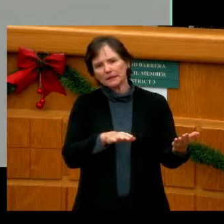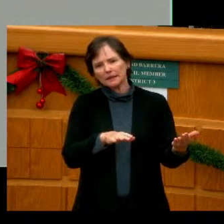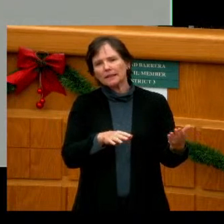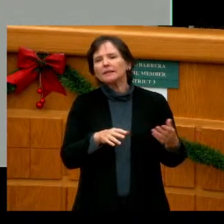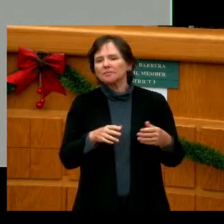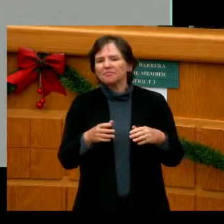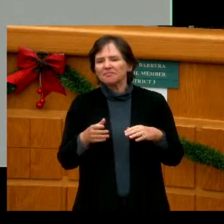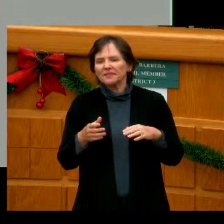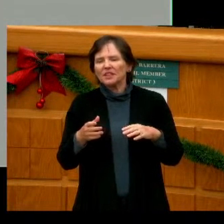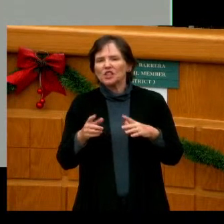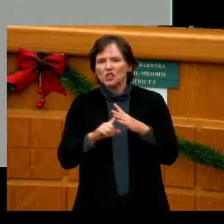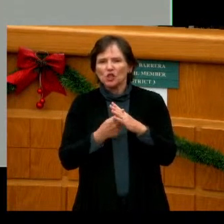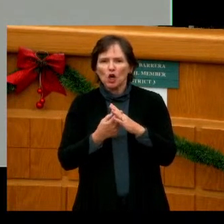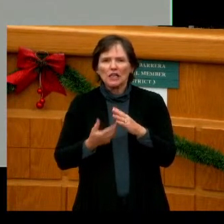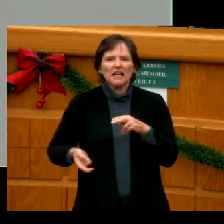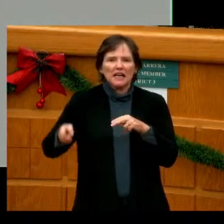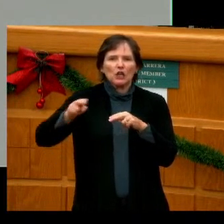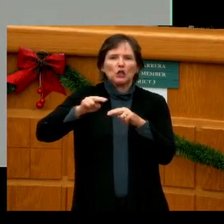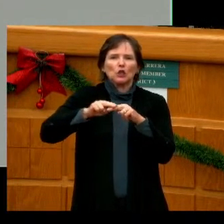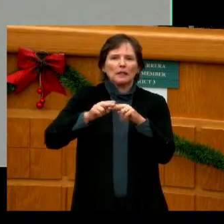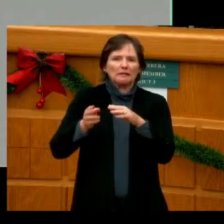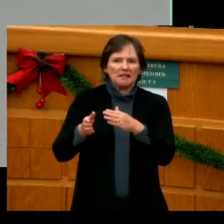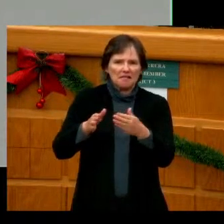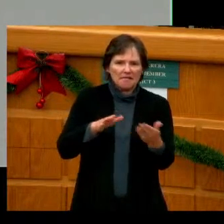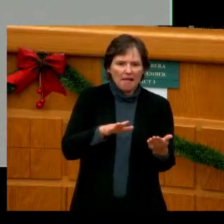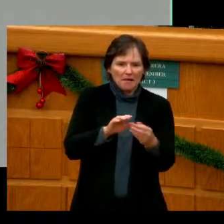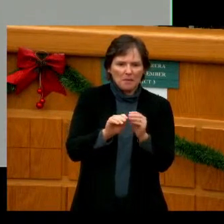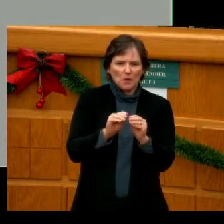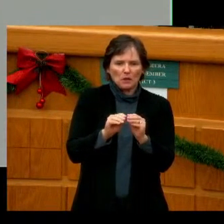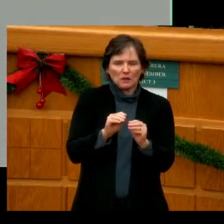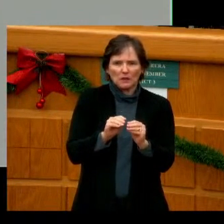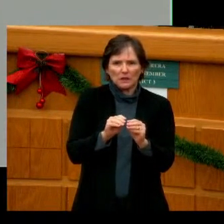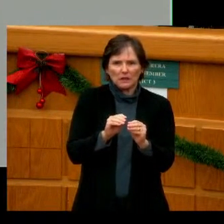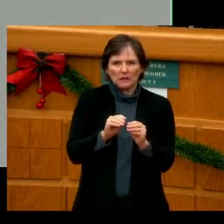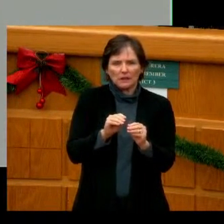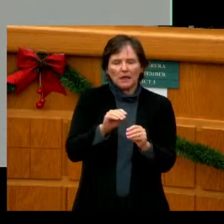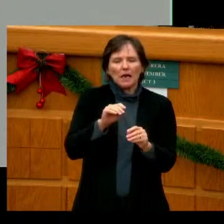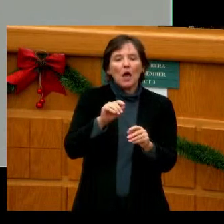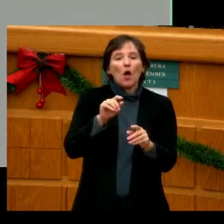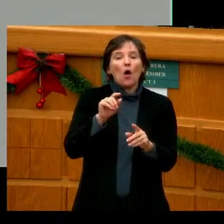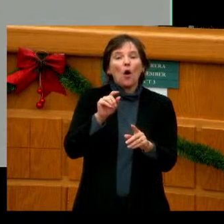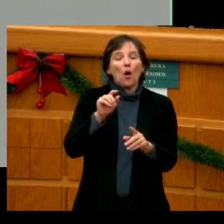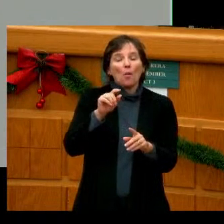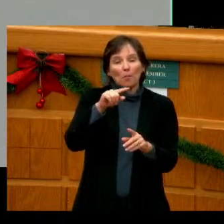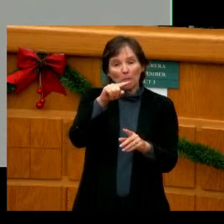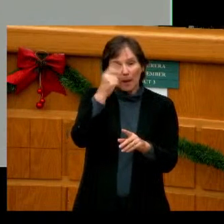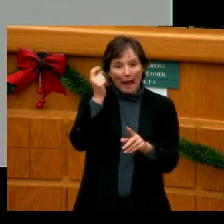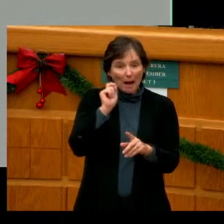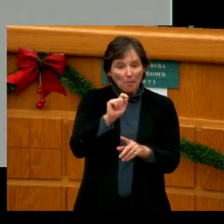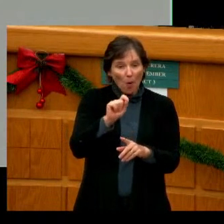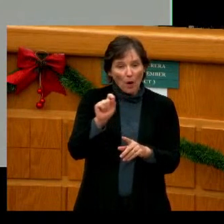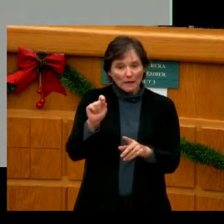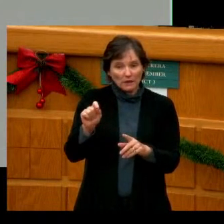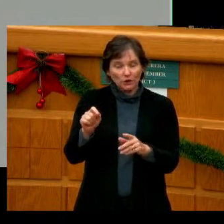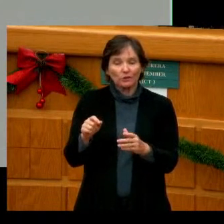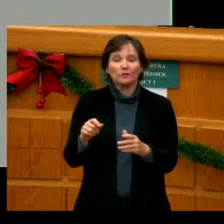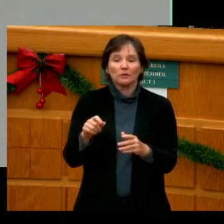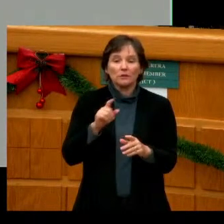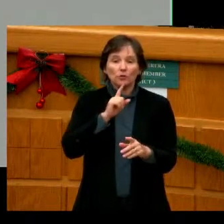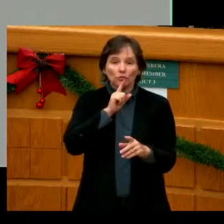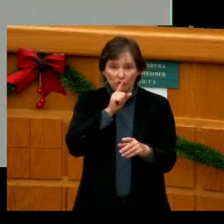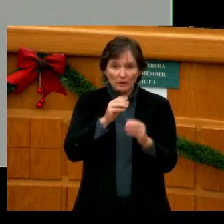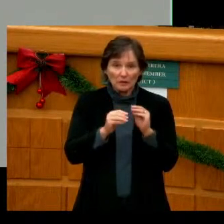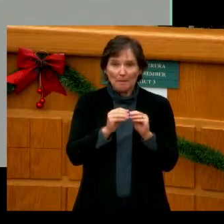the city figures from earlier, but the fatalities are starting to increase. As predicted on this graph, the